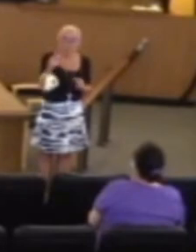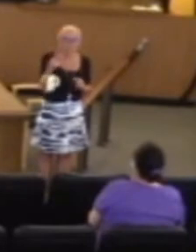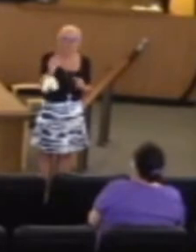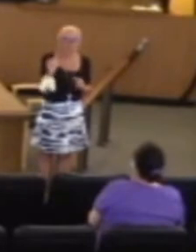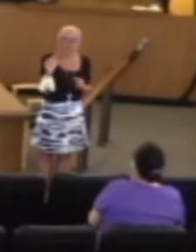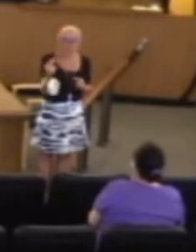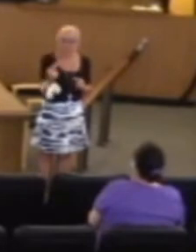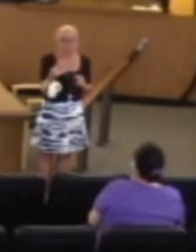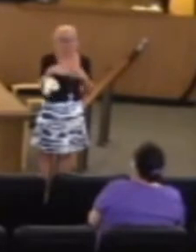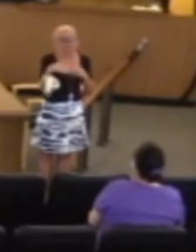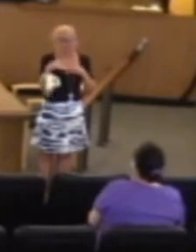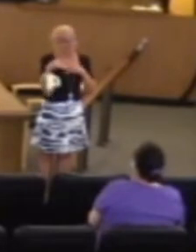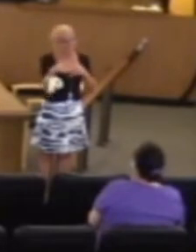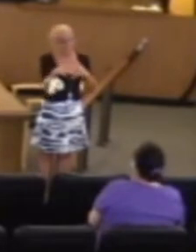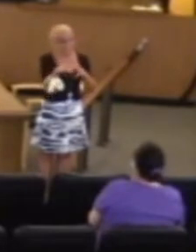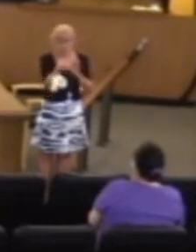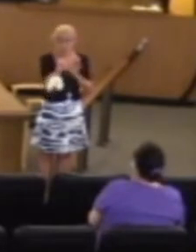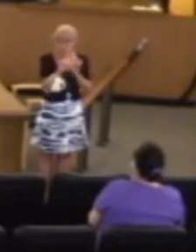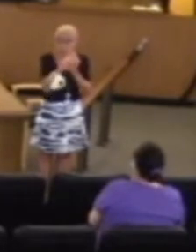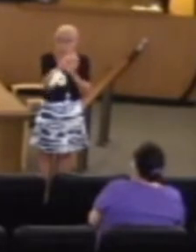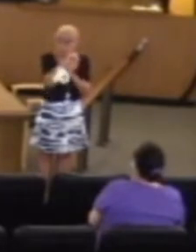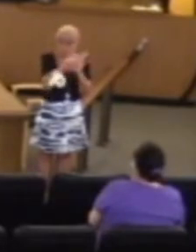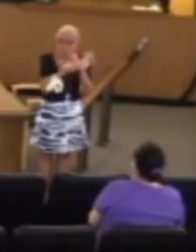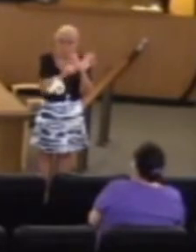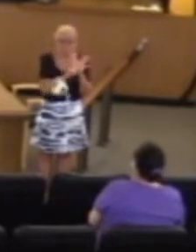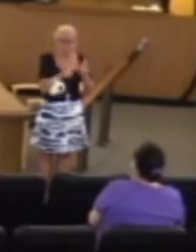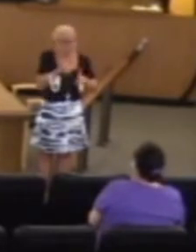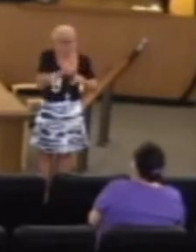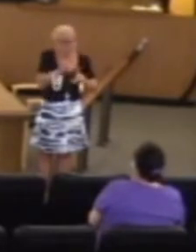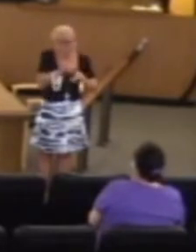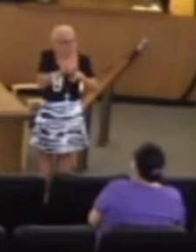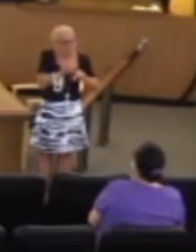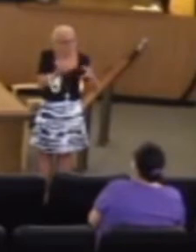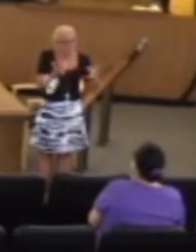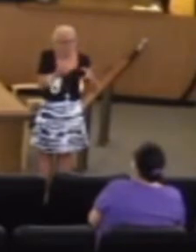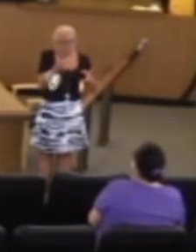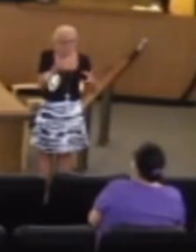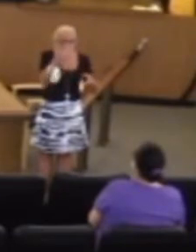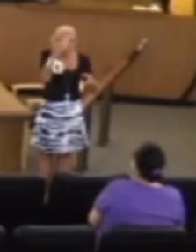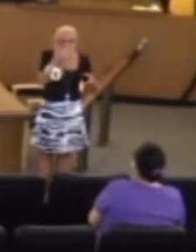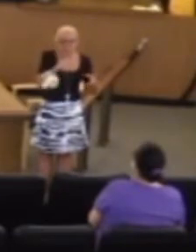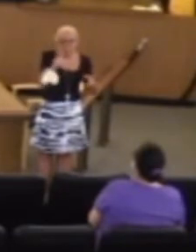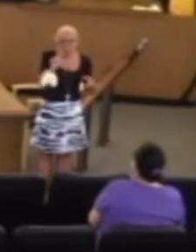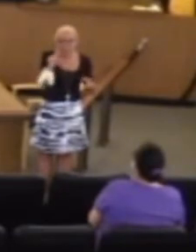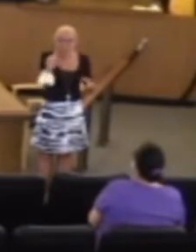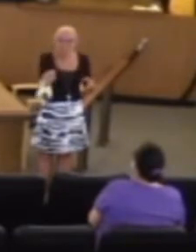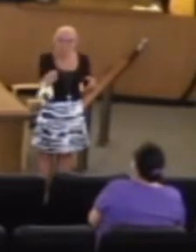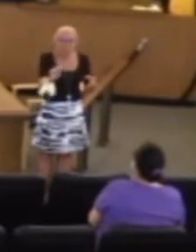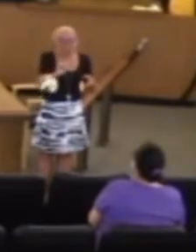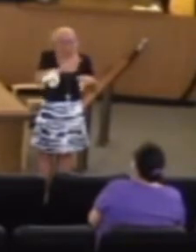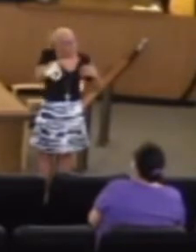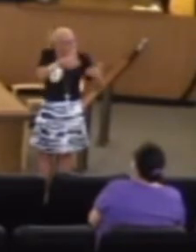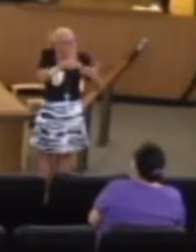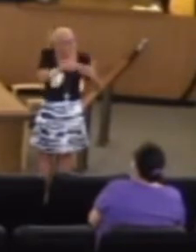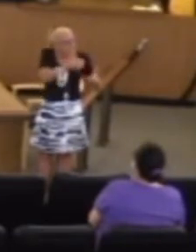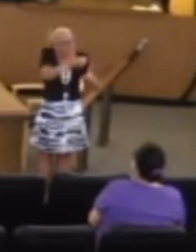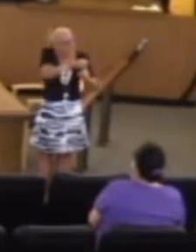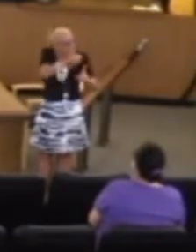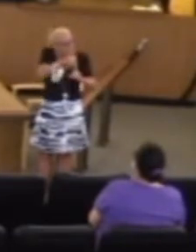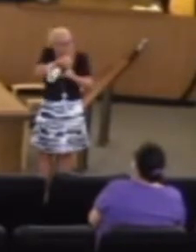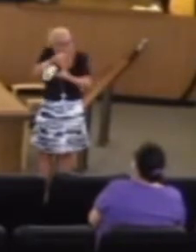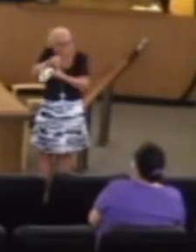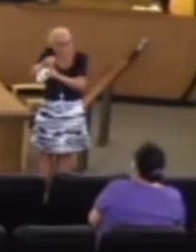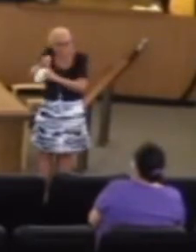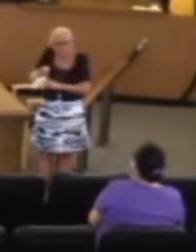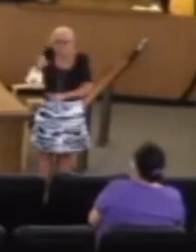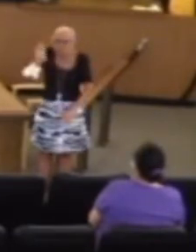leader in New York State, they have been on the front line of the pandemic since day one. Some of their hardest hit facilities were located not